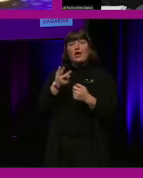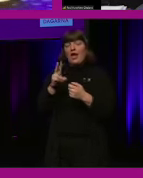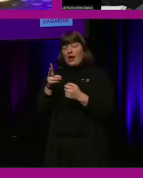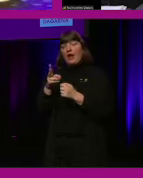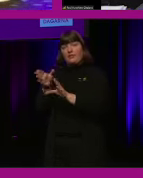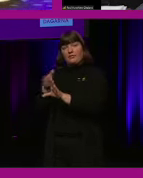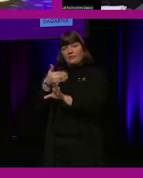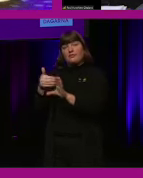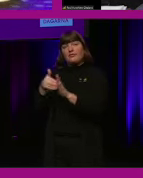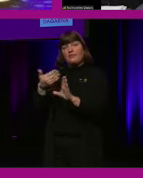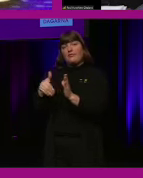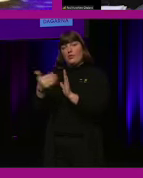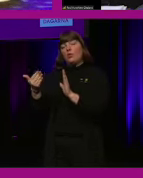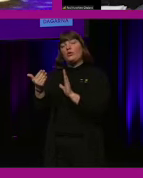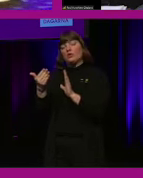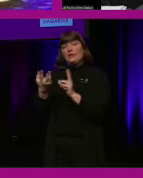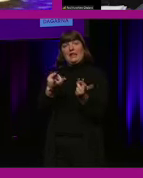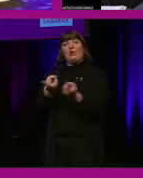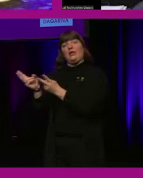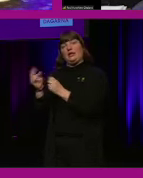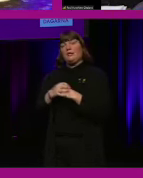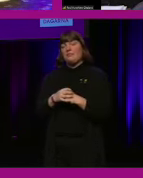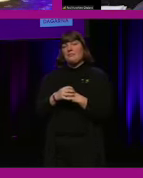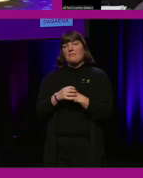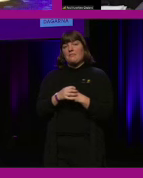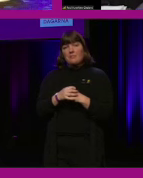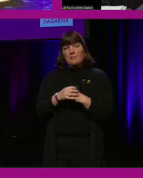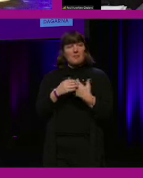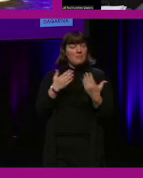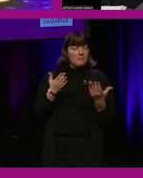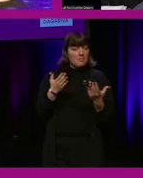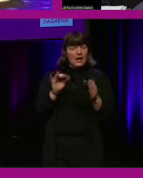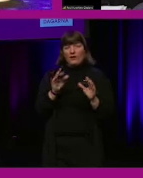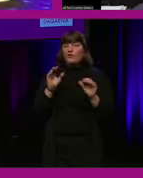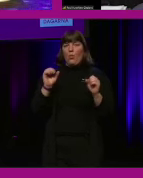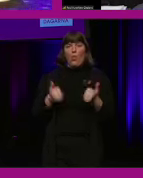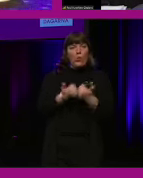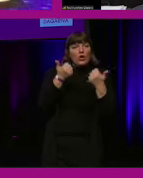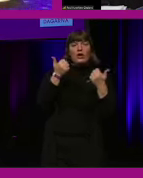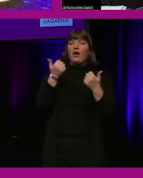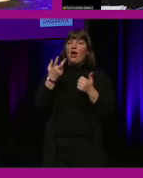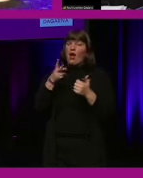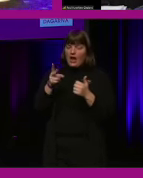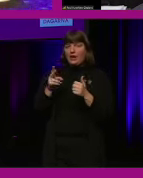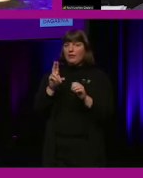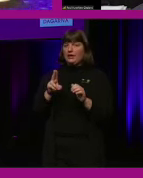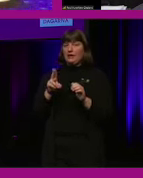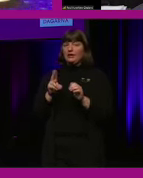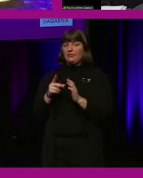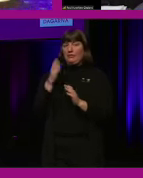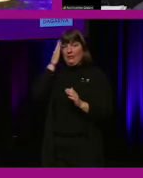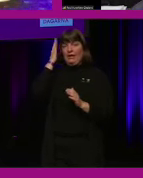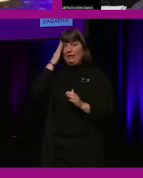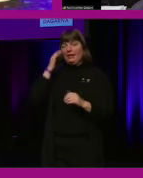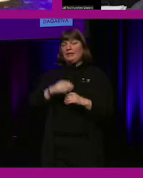is at the hands of a democracy, whether it's accidental or whether it's deliberate. For